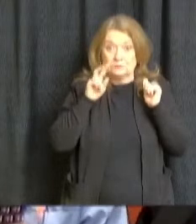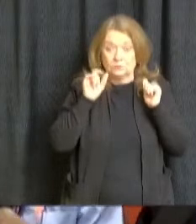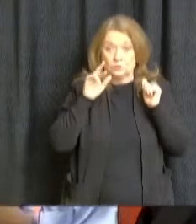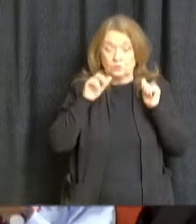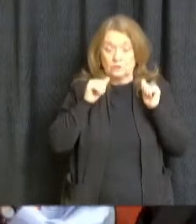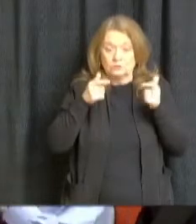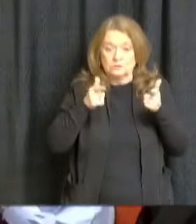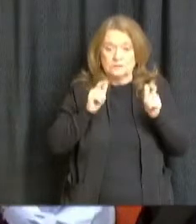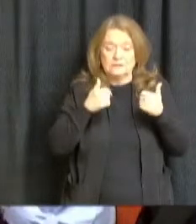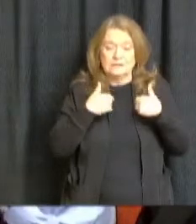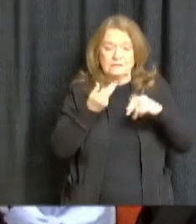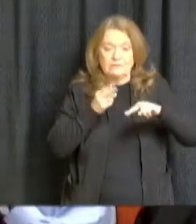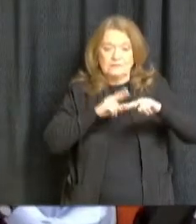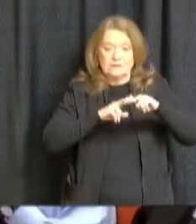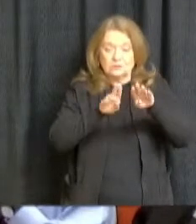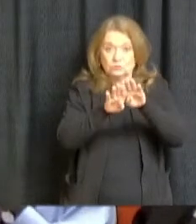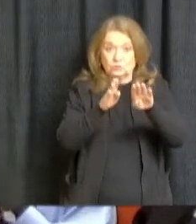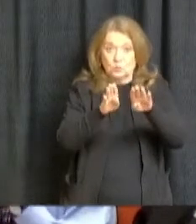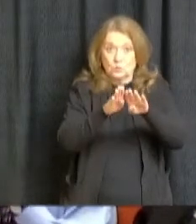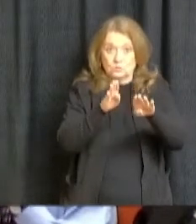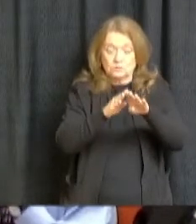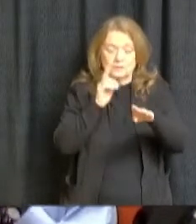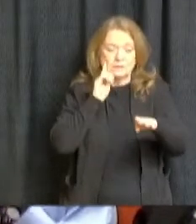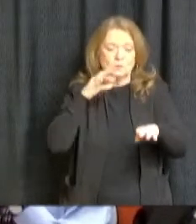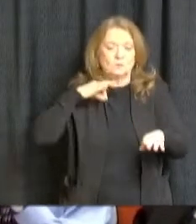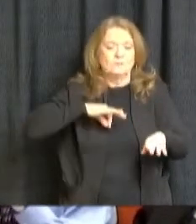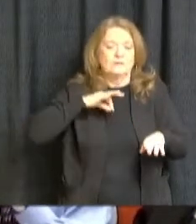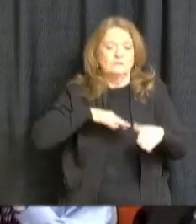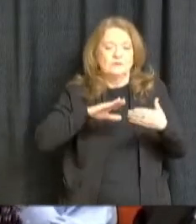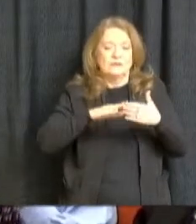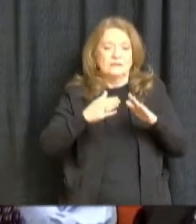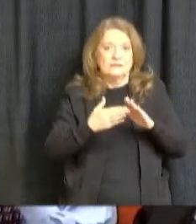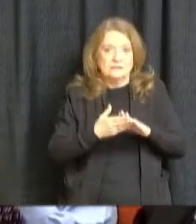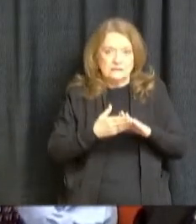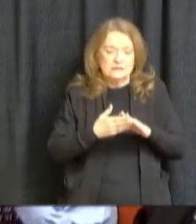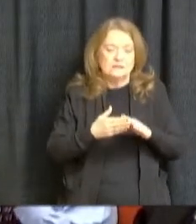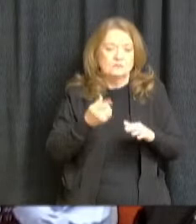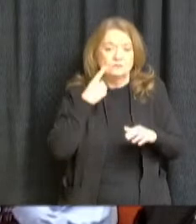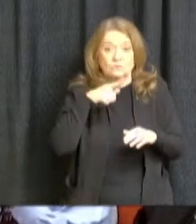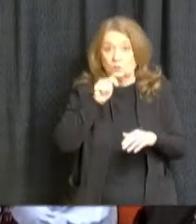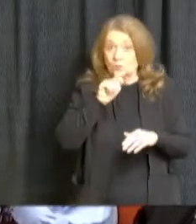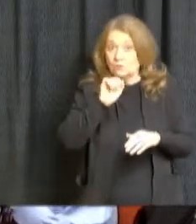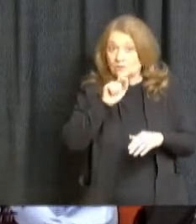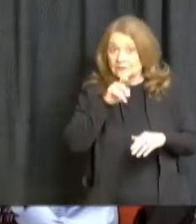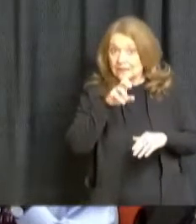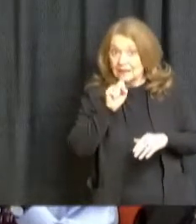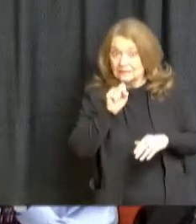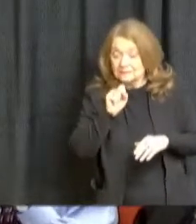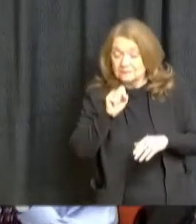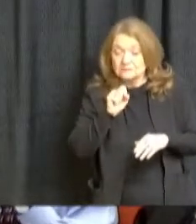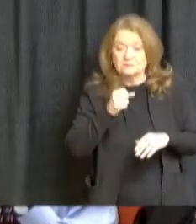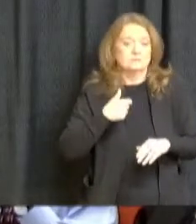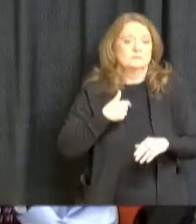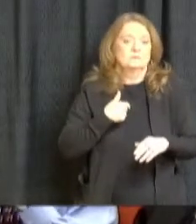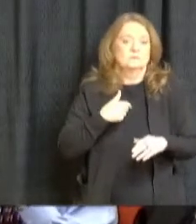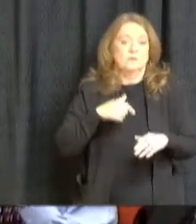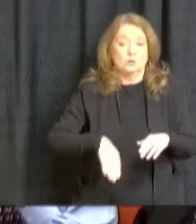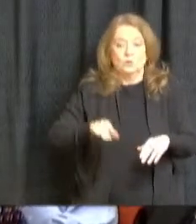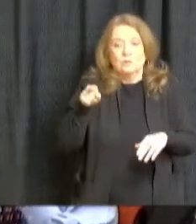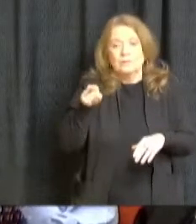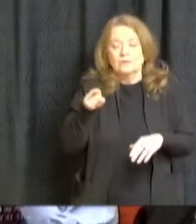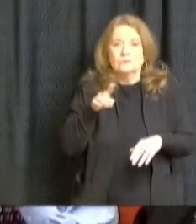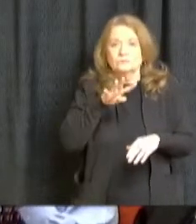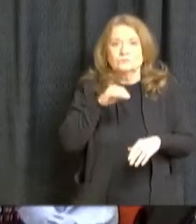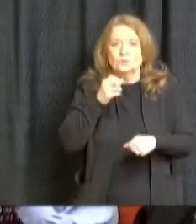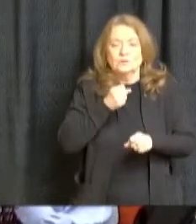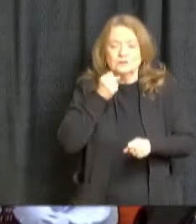doors, I think it would benefit the city, turn some tax roll that's been sitting for 40 years. I grew up over here, and